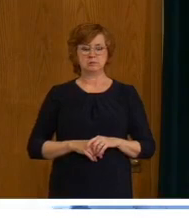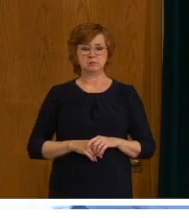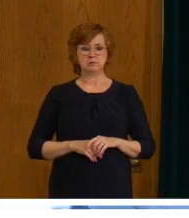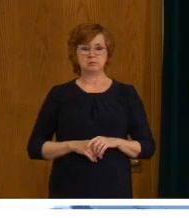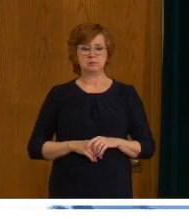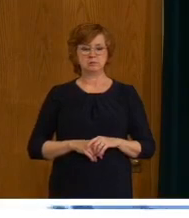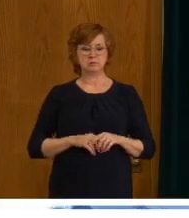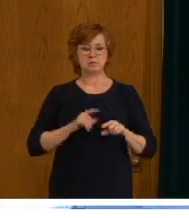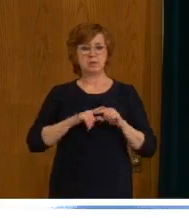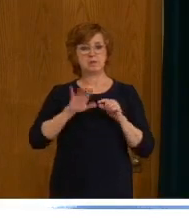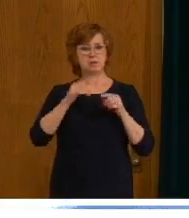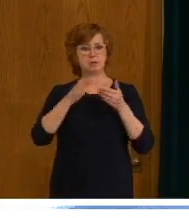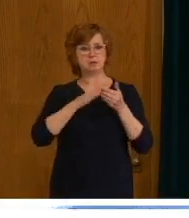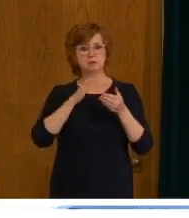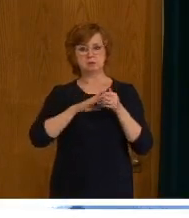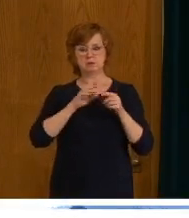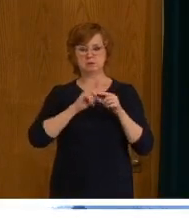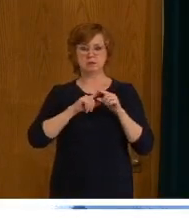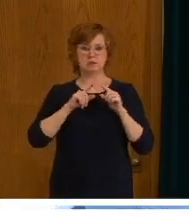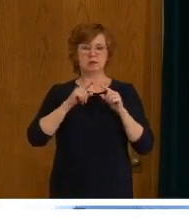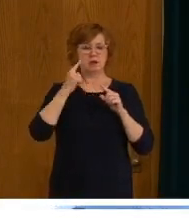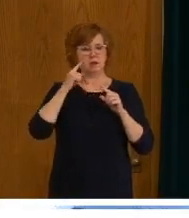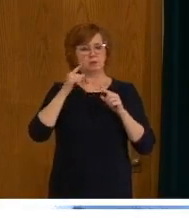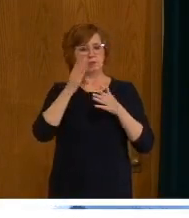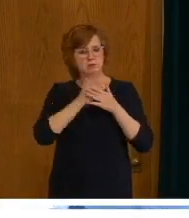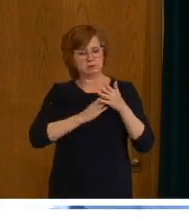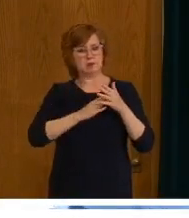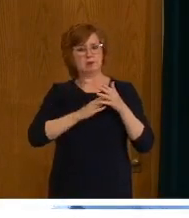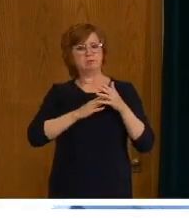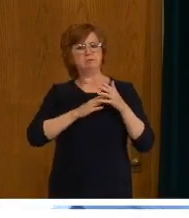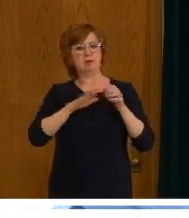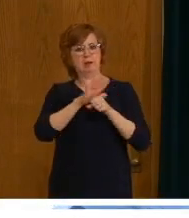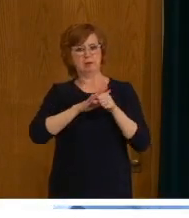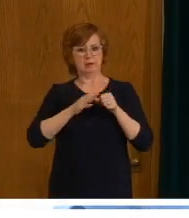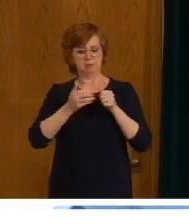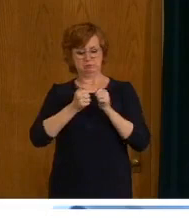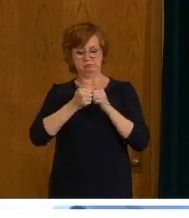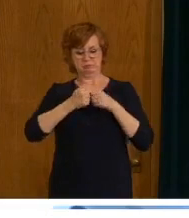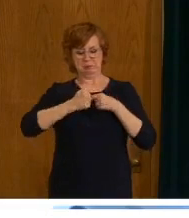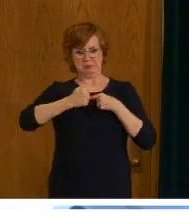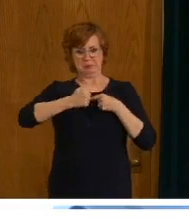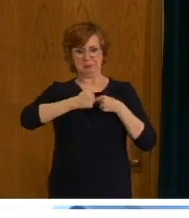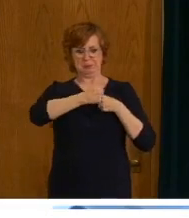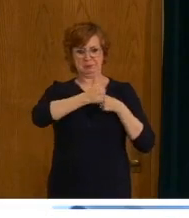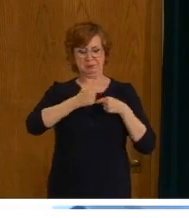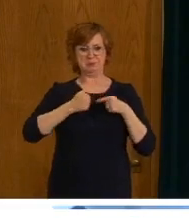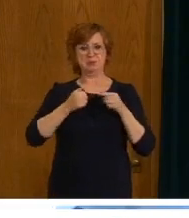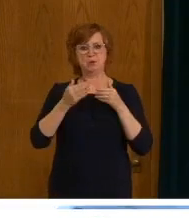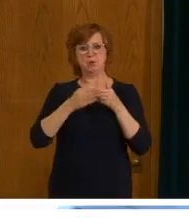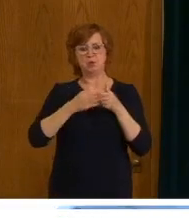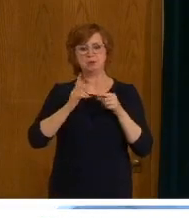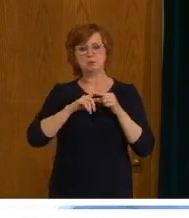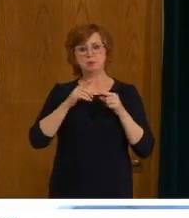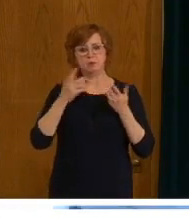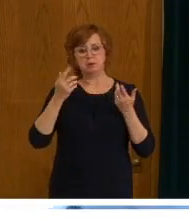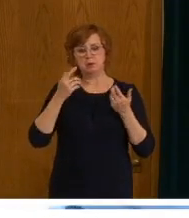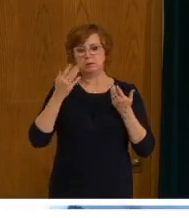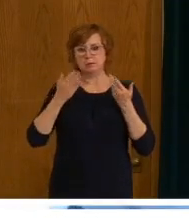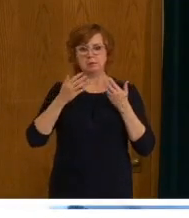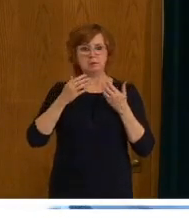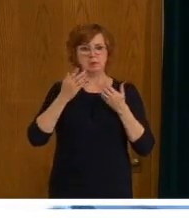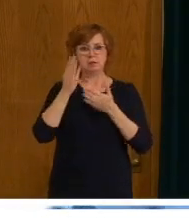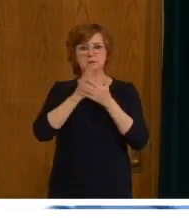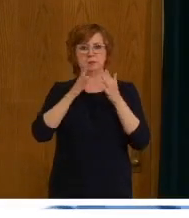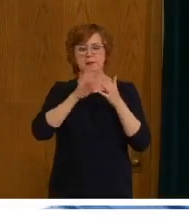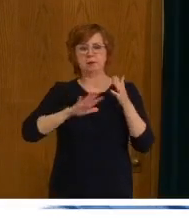parts, sometimes it takes a bit of a time for the next clinic to happen. But obviously, like Scott said, there will be opportunities to improve the convenience.